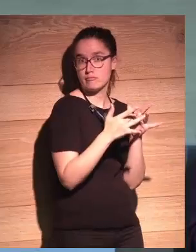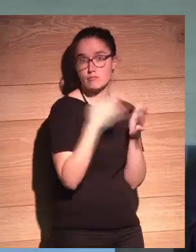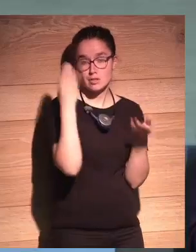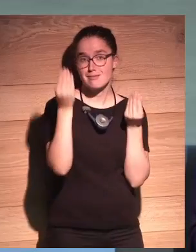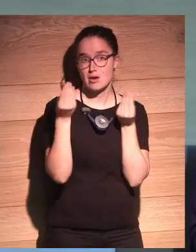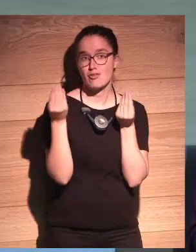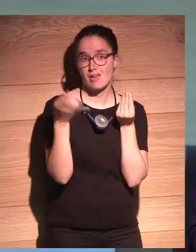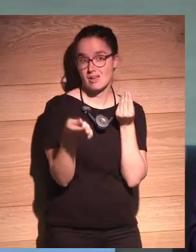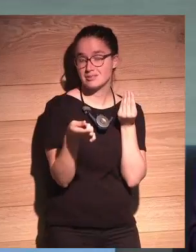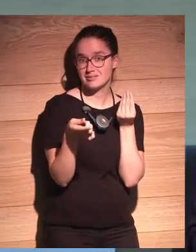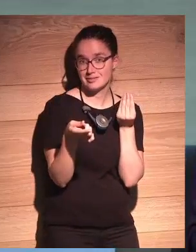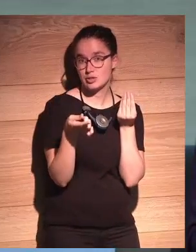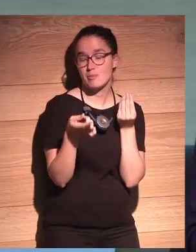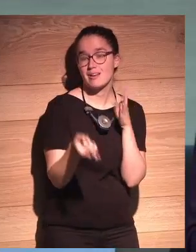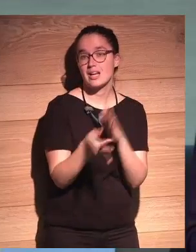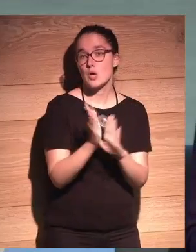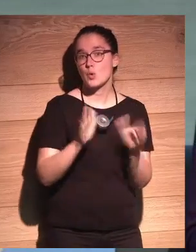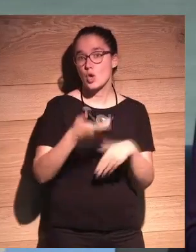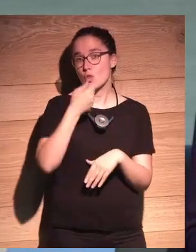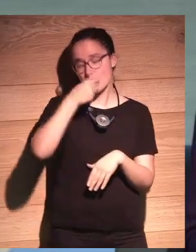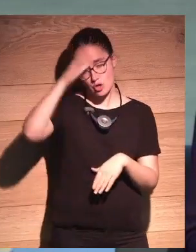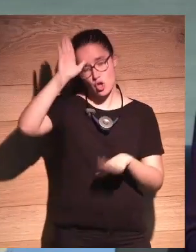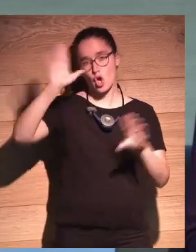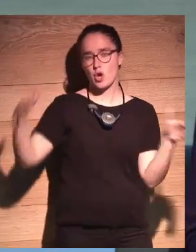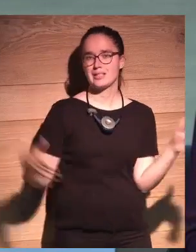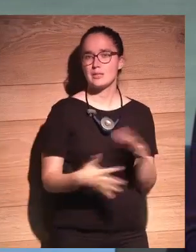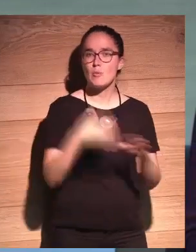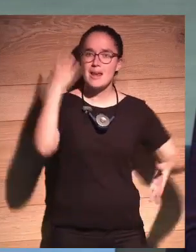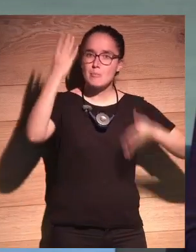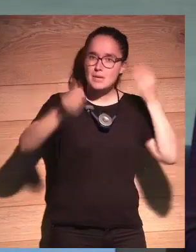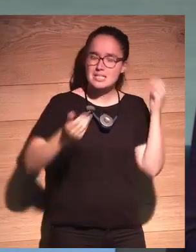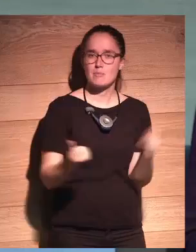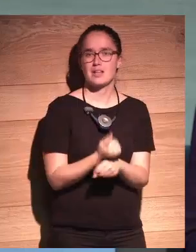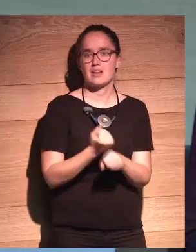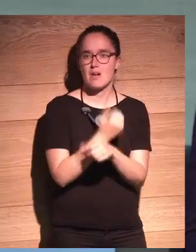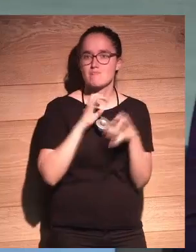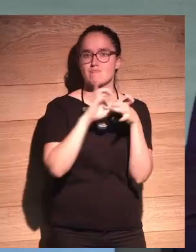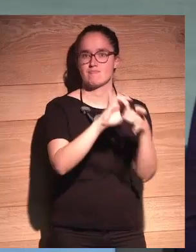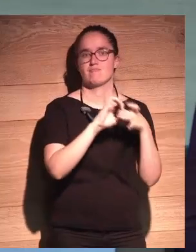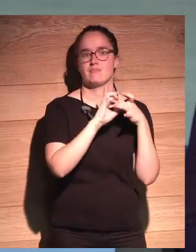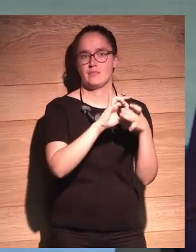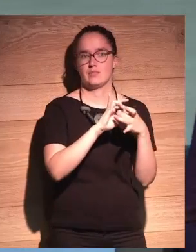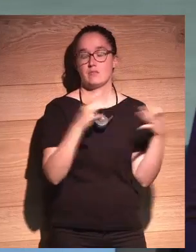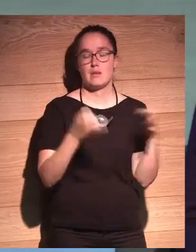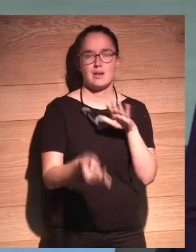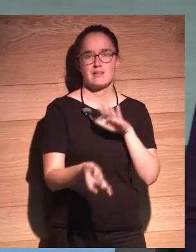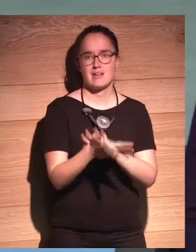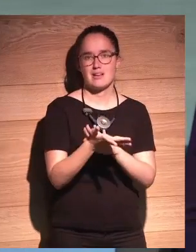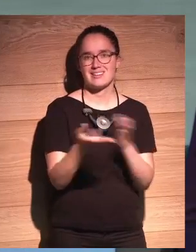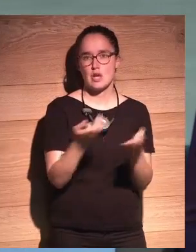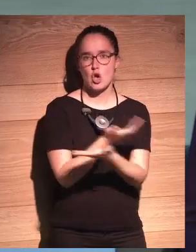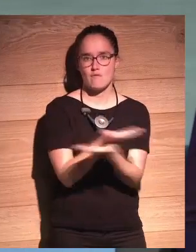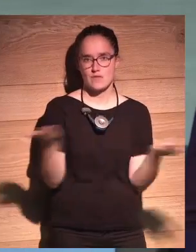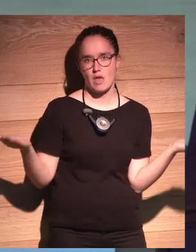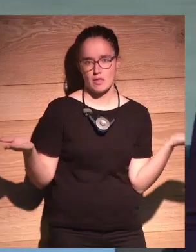very horizontal or low hierarchy, and to be able to act collectively we